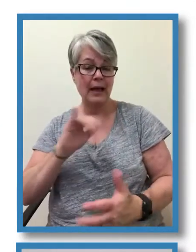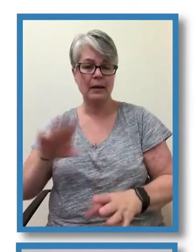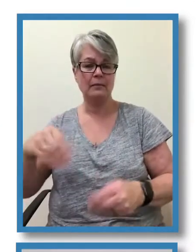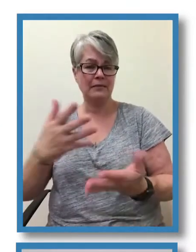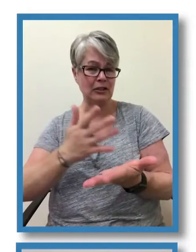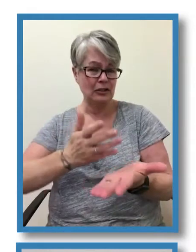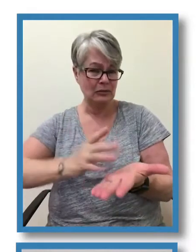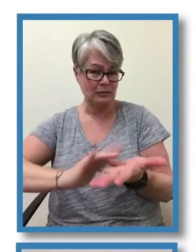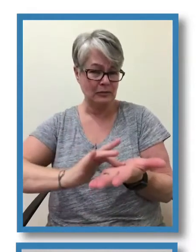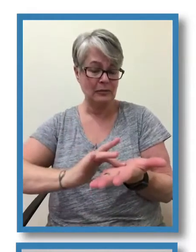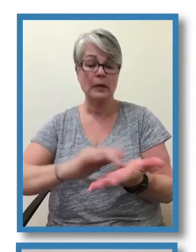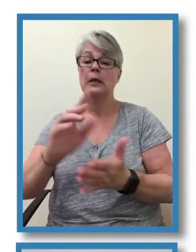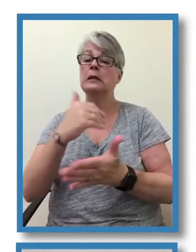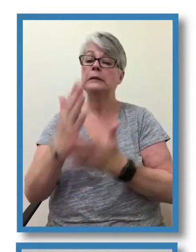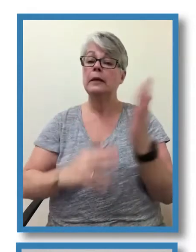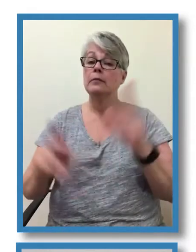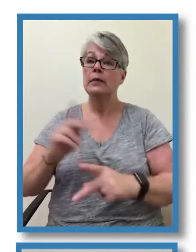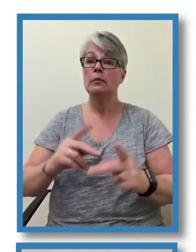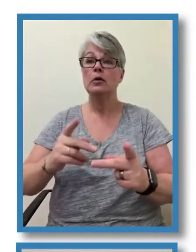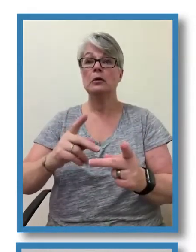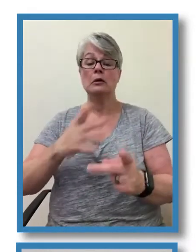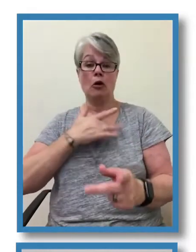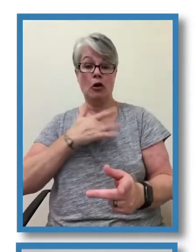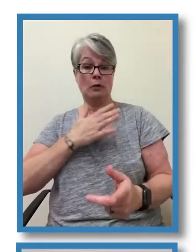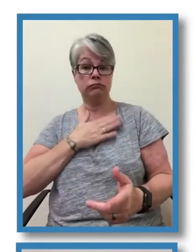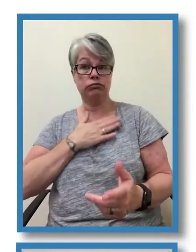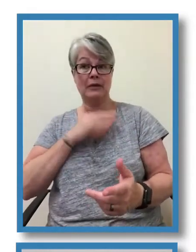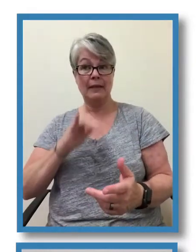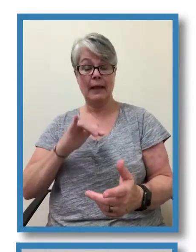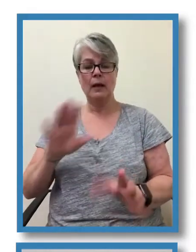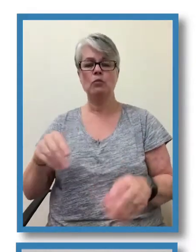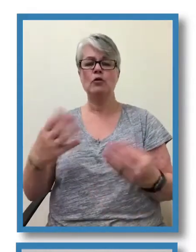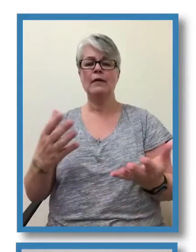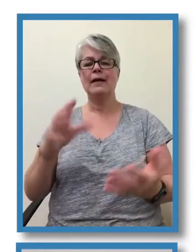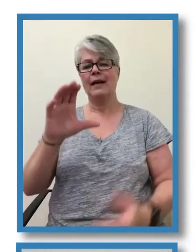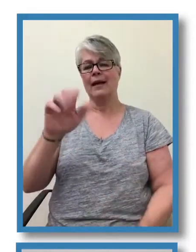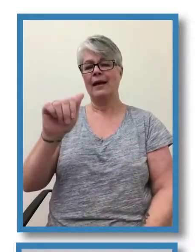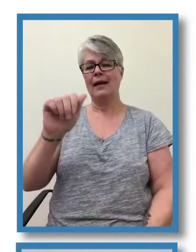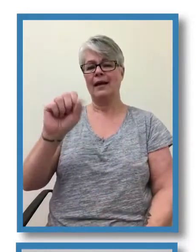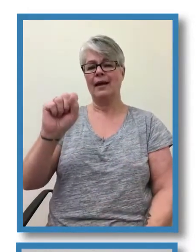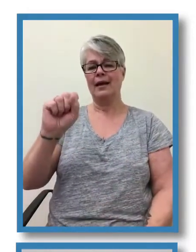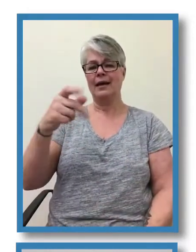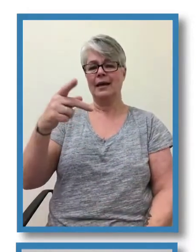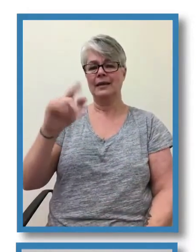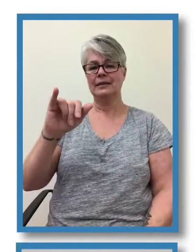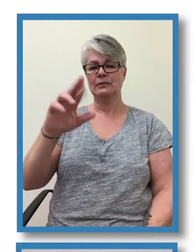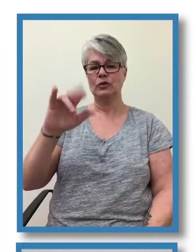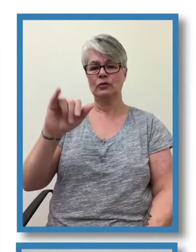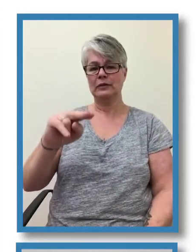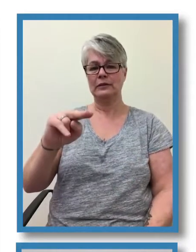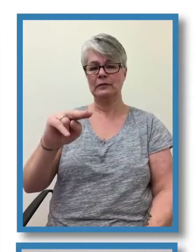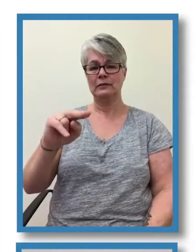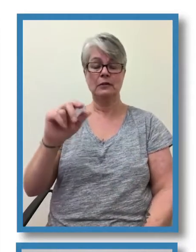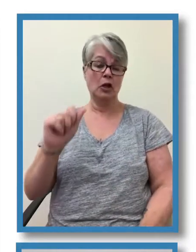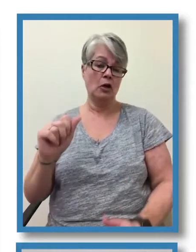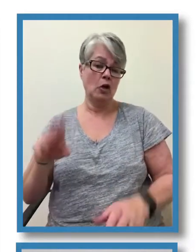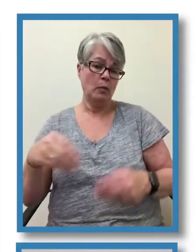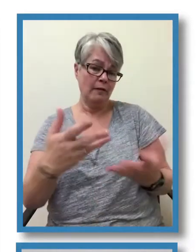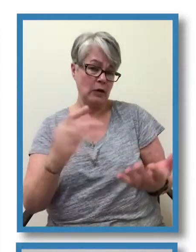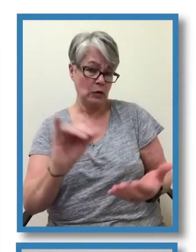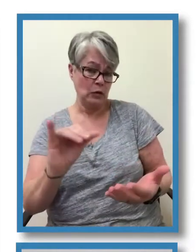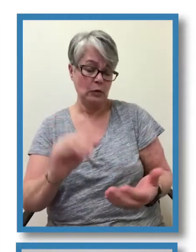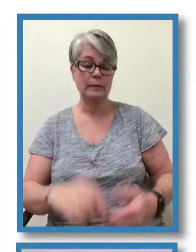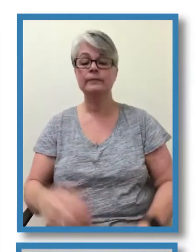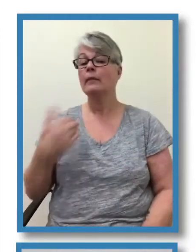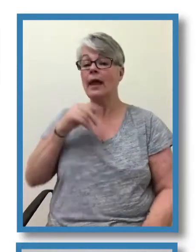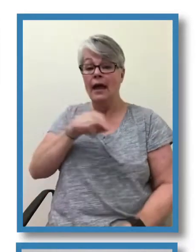to try and reduce the risk of cognitive decline, and I'm going to speak a bit about some of the evidence for the aerobic and